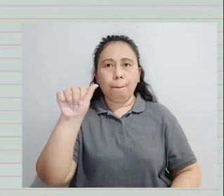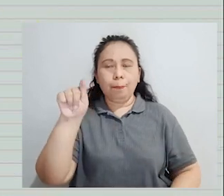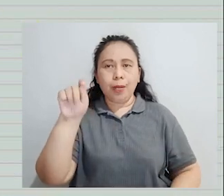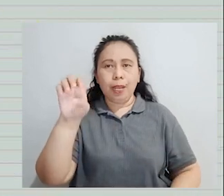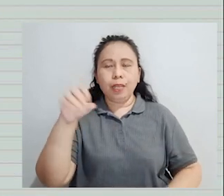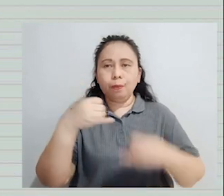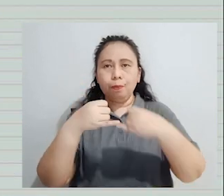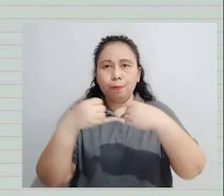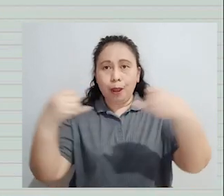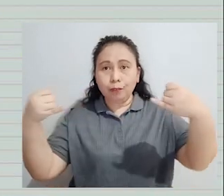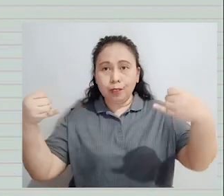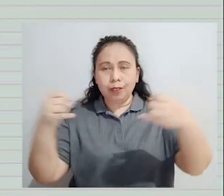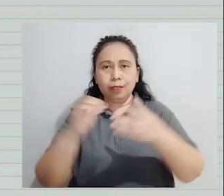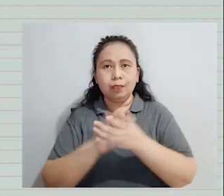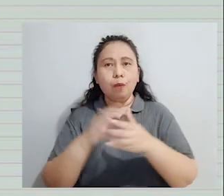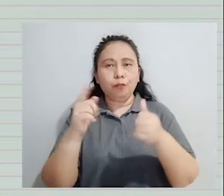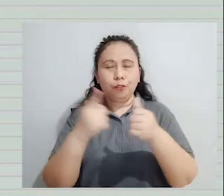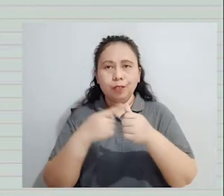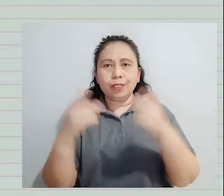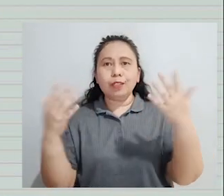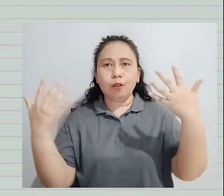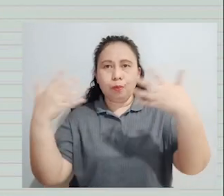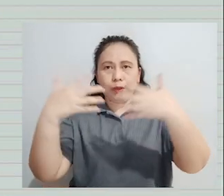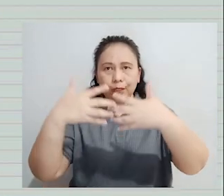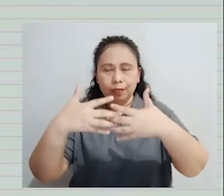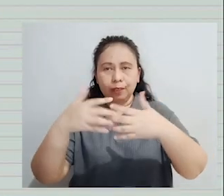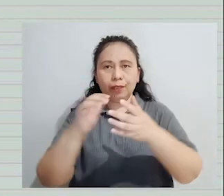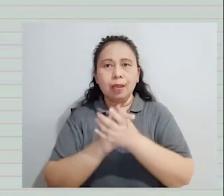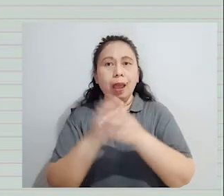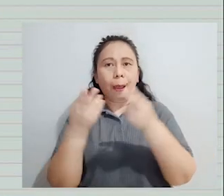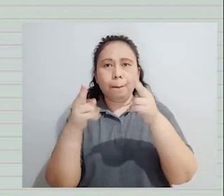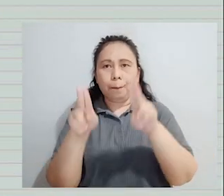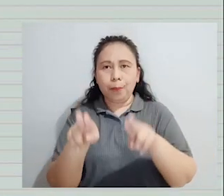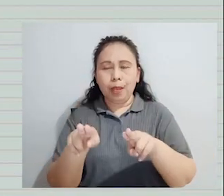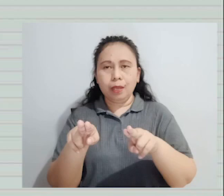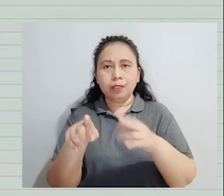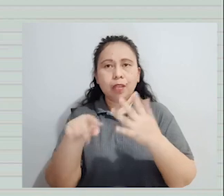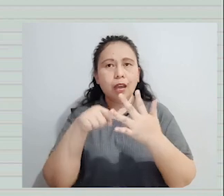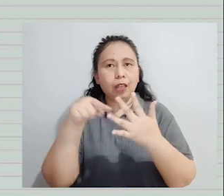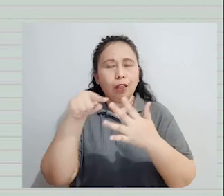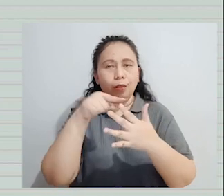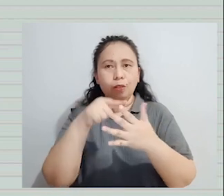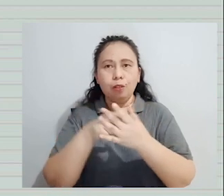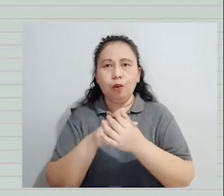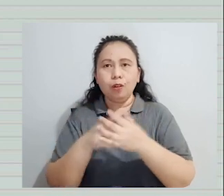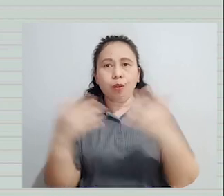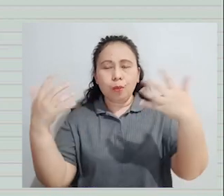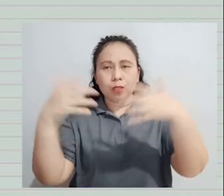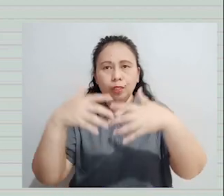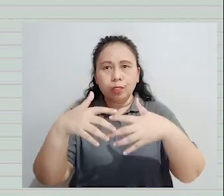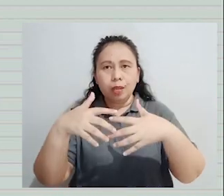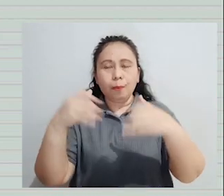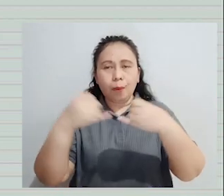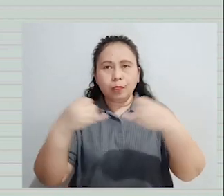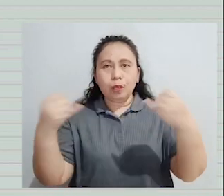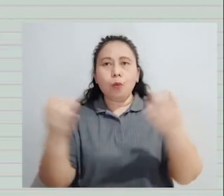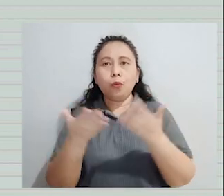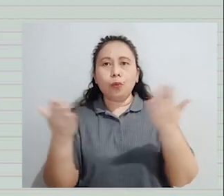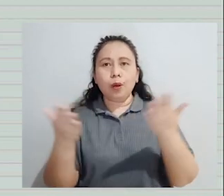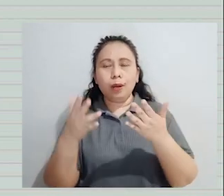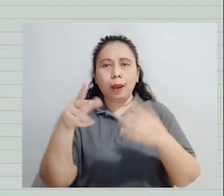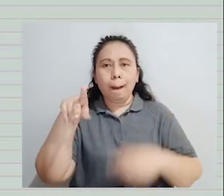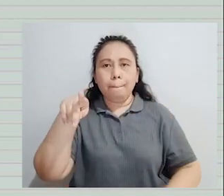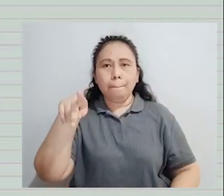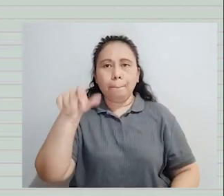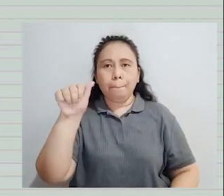first one is convergence. Convergence happens along a convergent plate boundary where the plates are